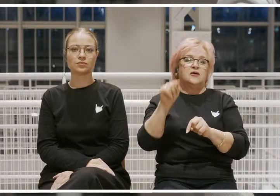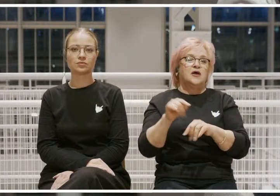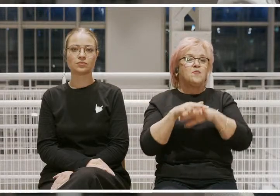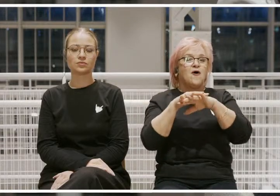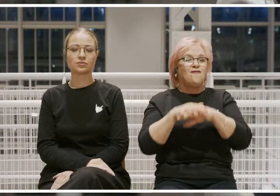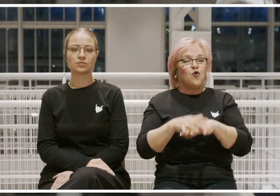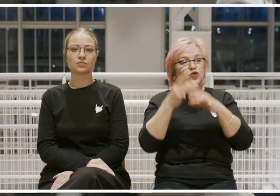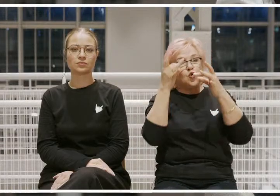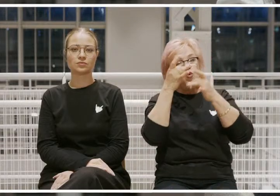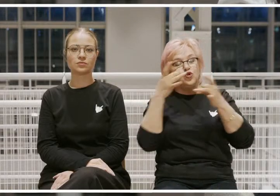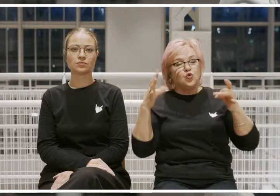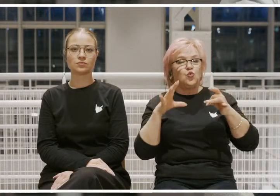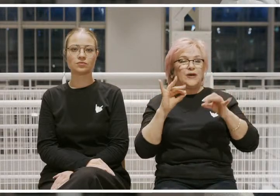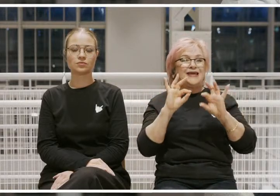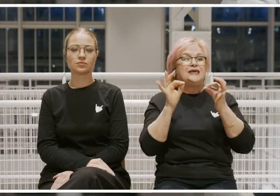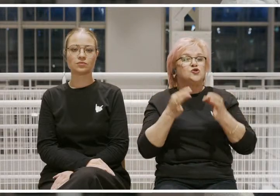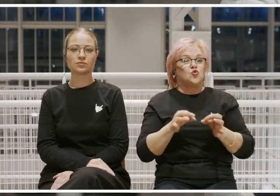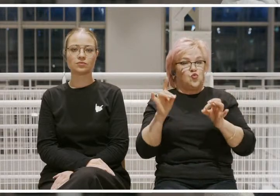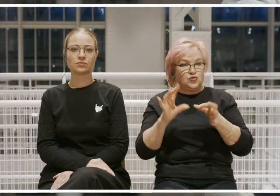Arts,